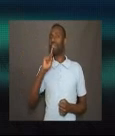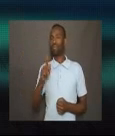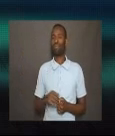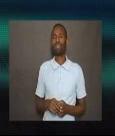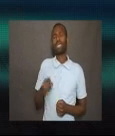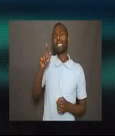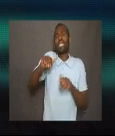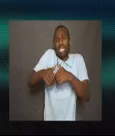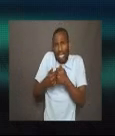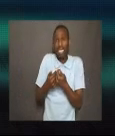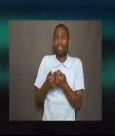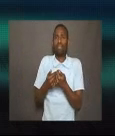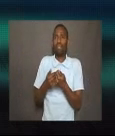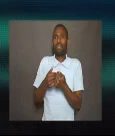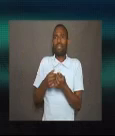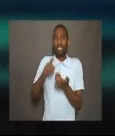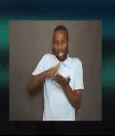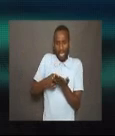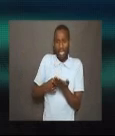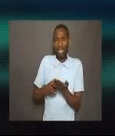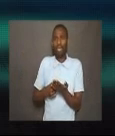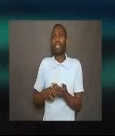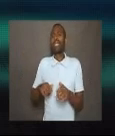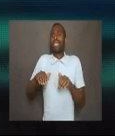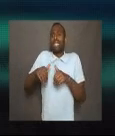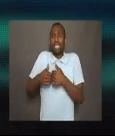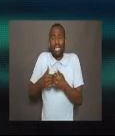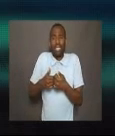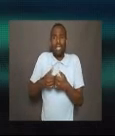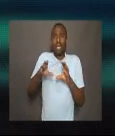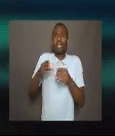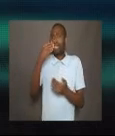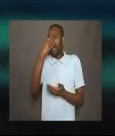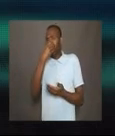How do you use this data to determine what happens to the